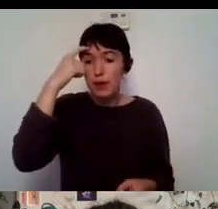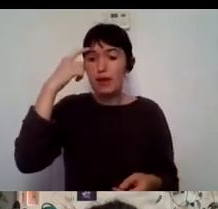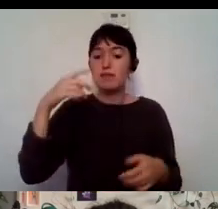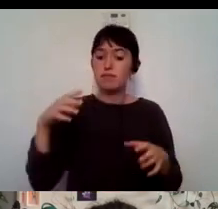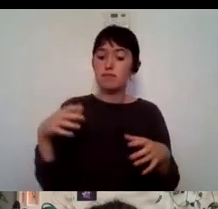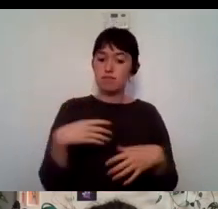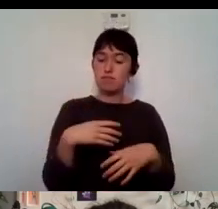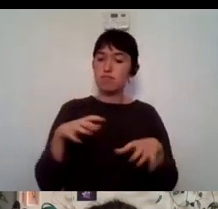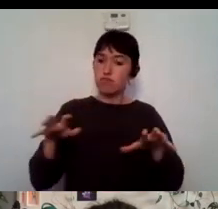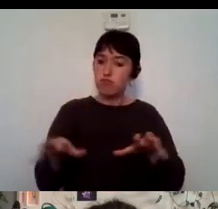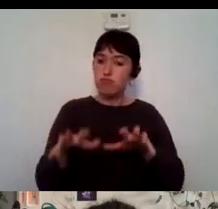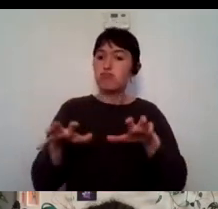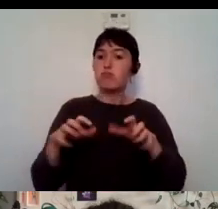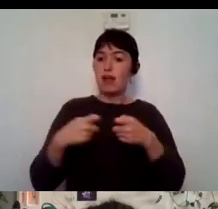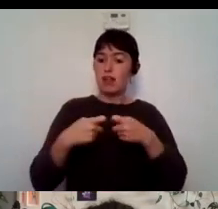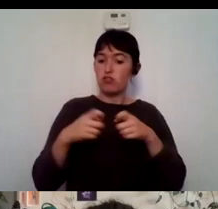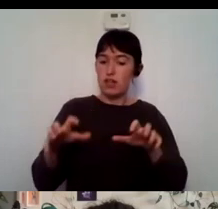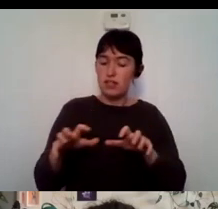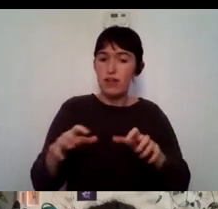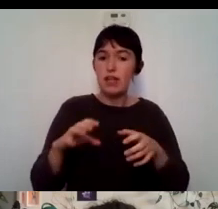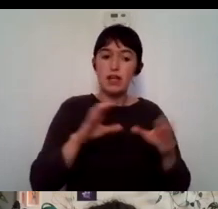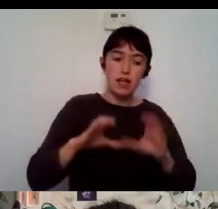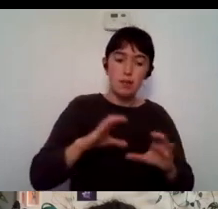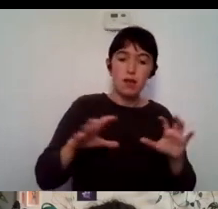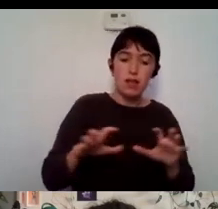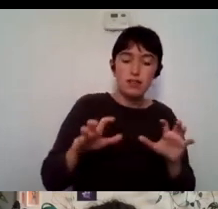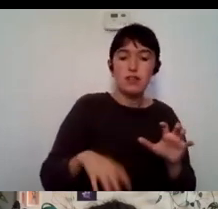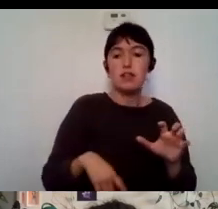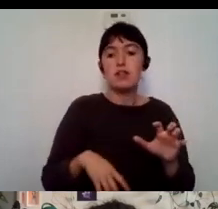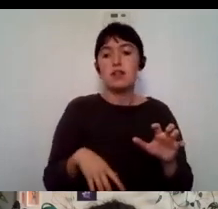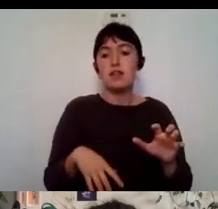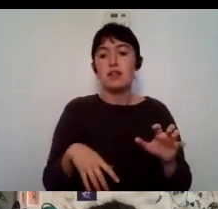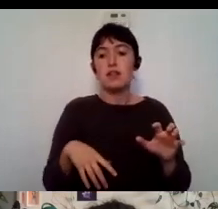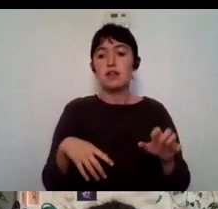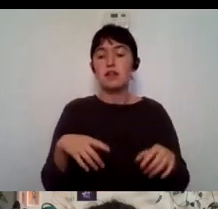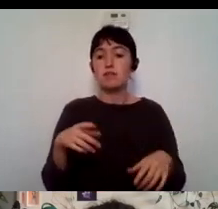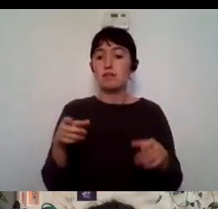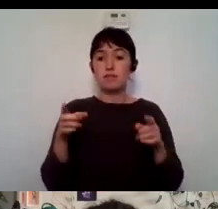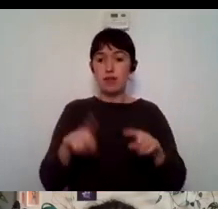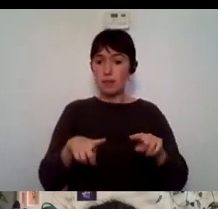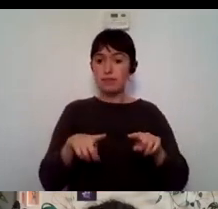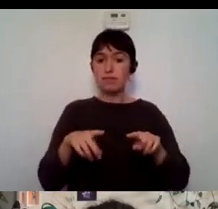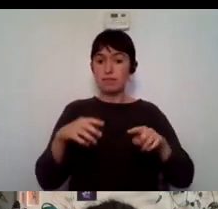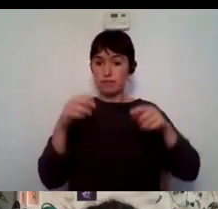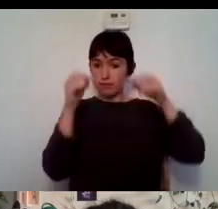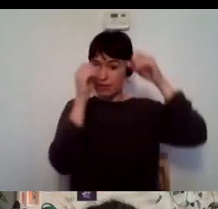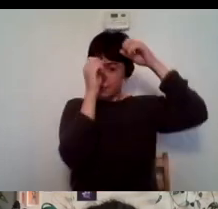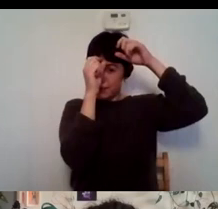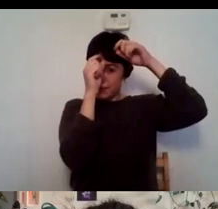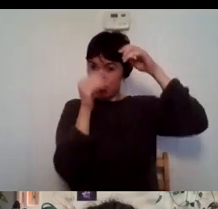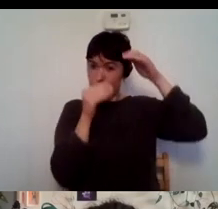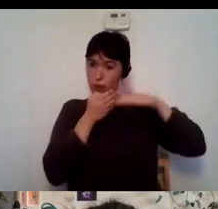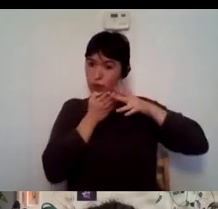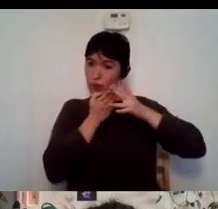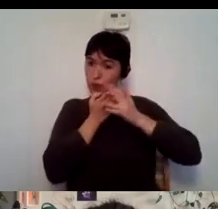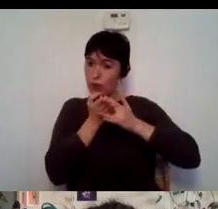but what that electrical activity has to do is it has to pass through the skull, which is really thick, right?